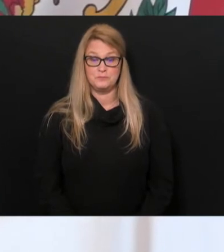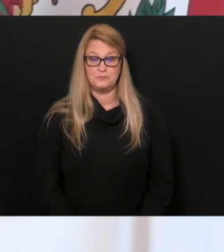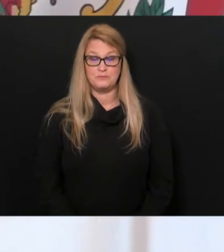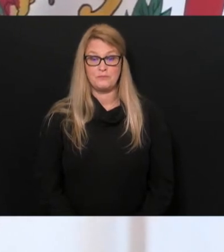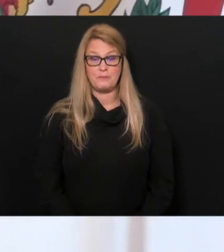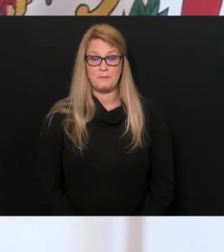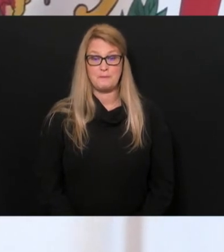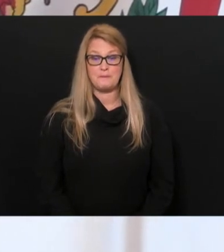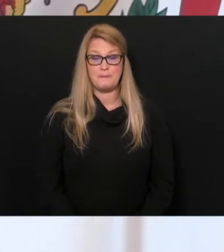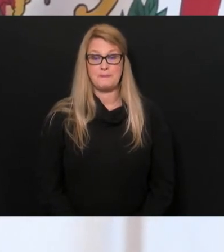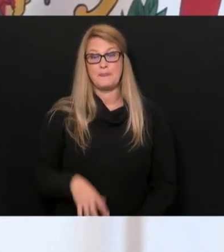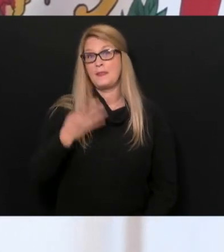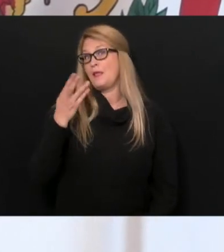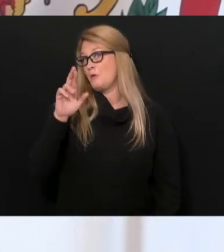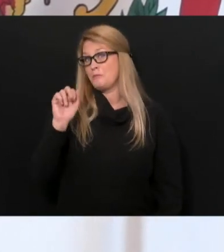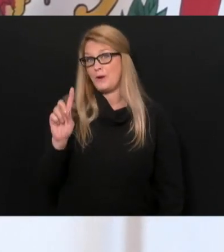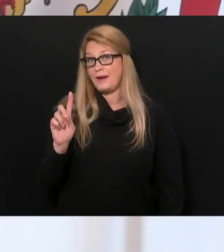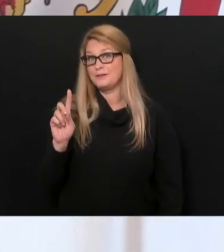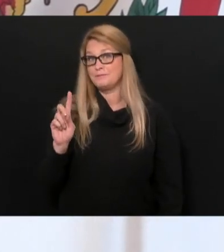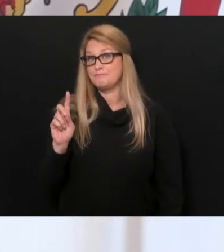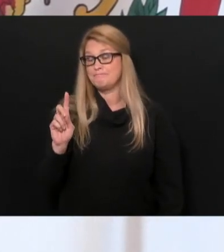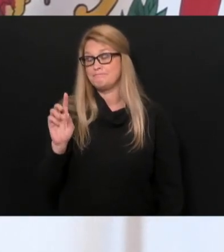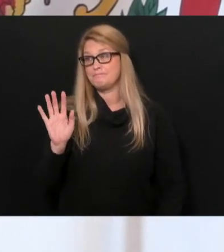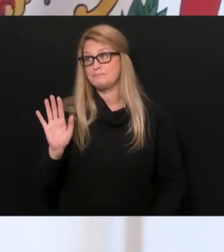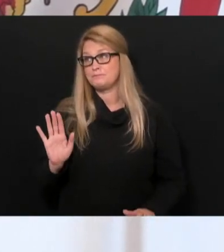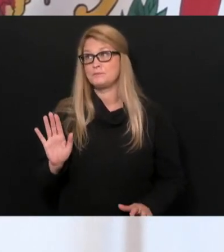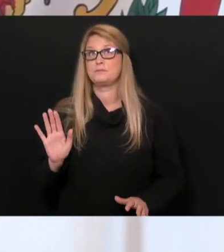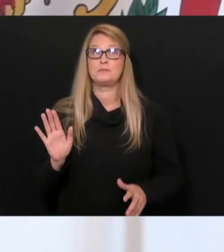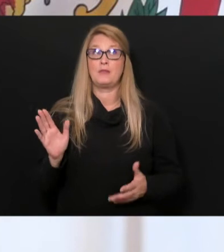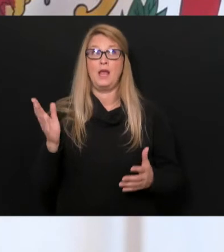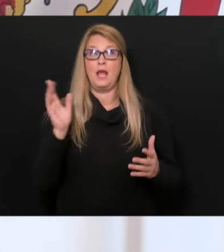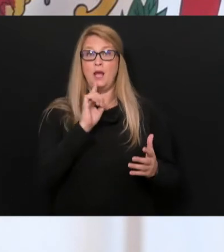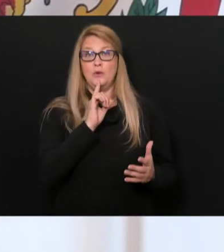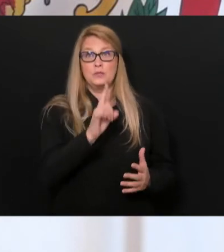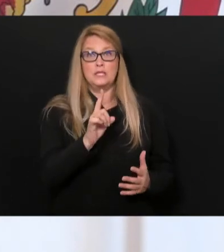don't know how to answer it.